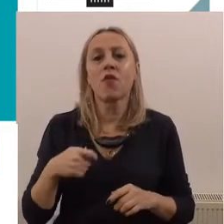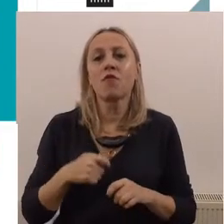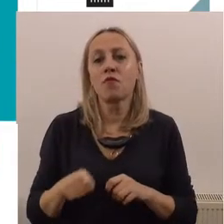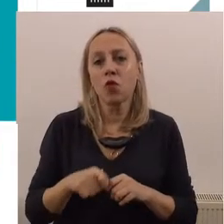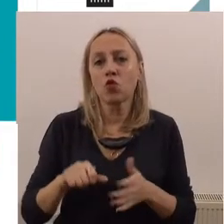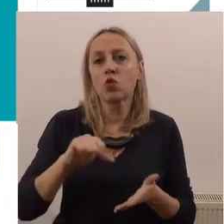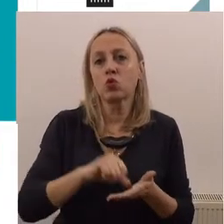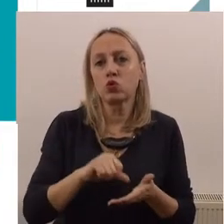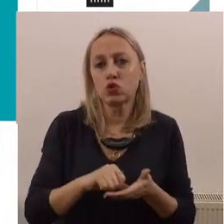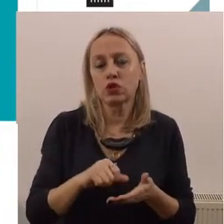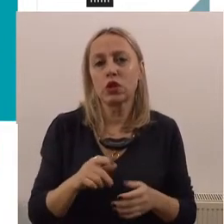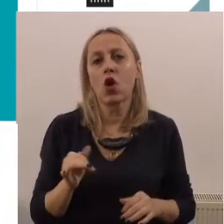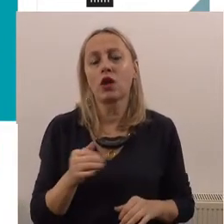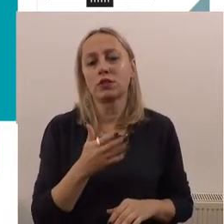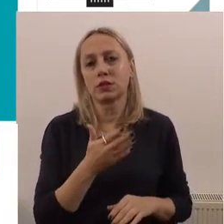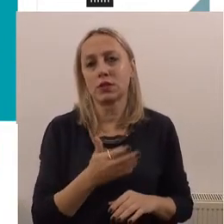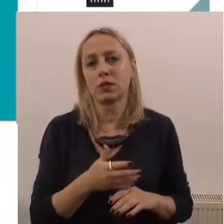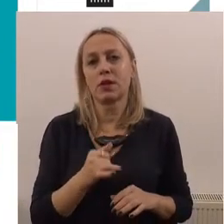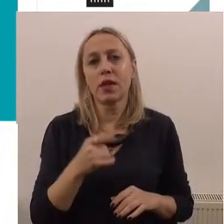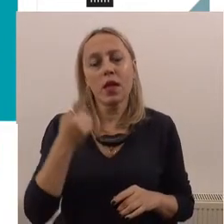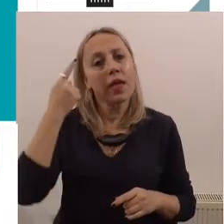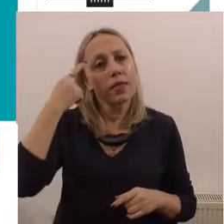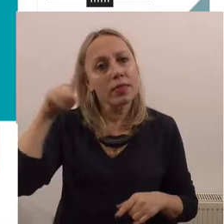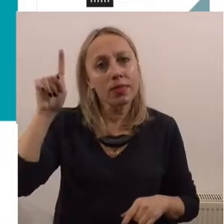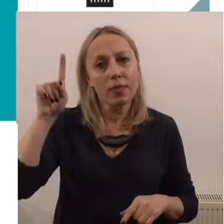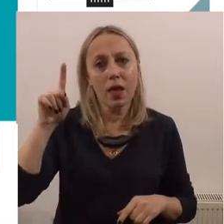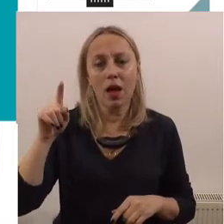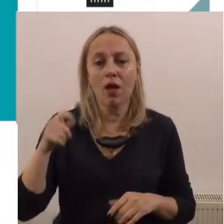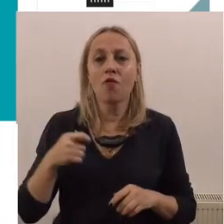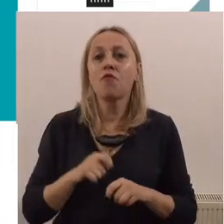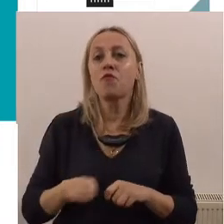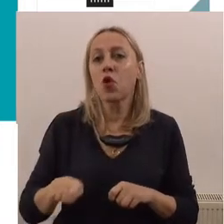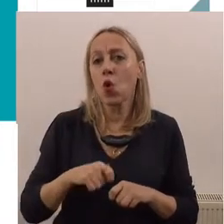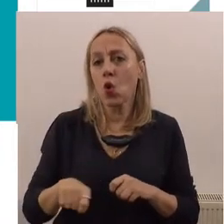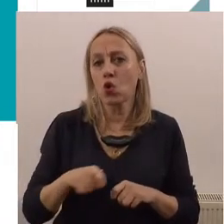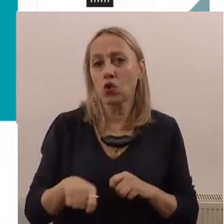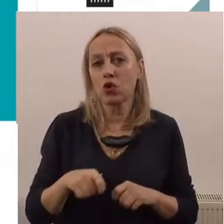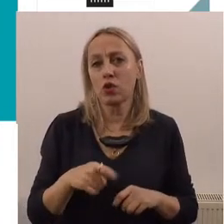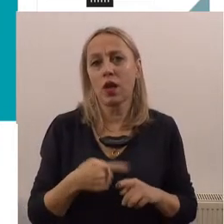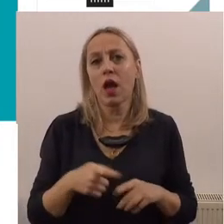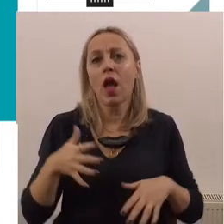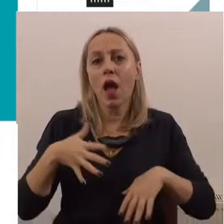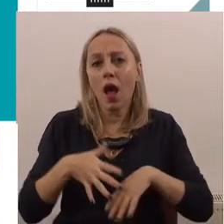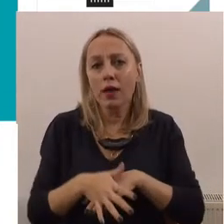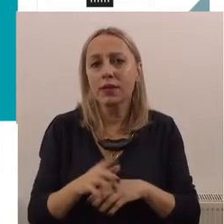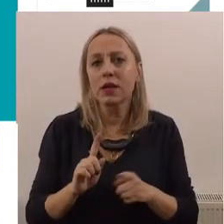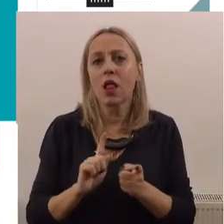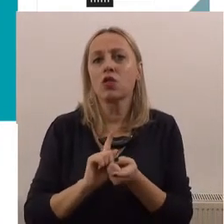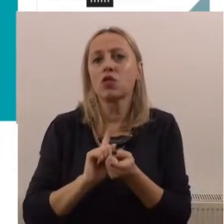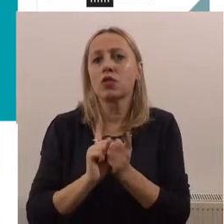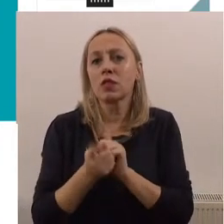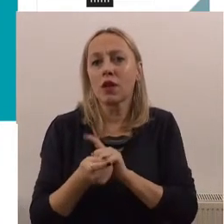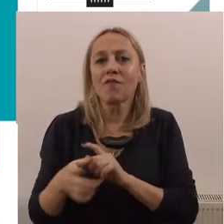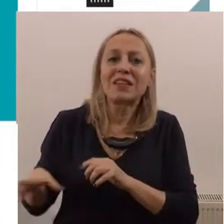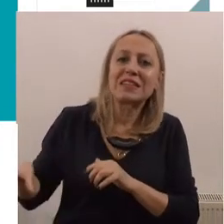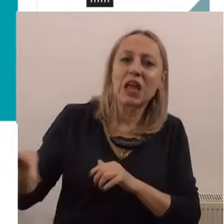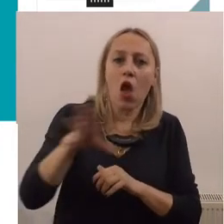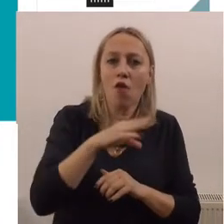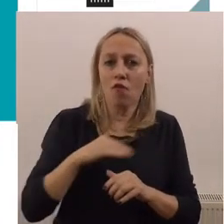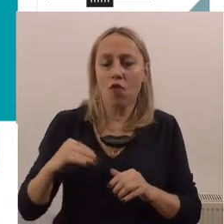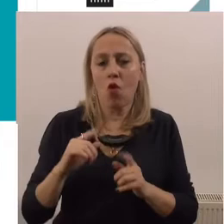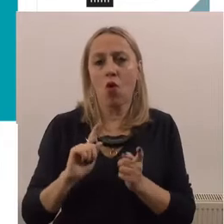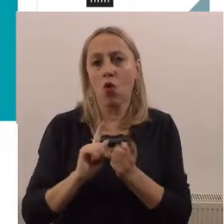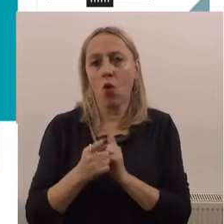together with OMK Uchastia Charity Foundation. So the strategic idea behind is the inclusive